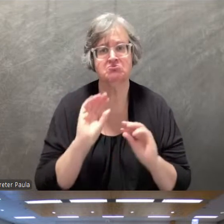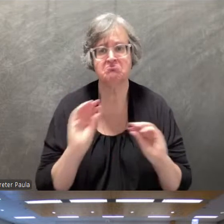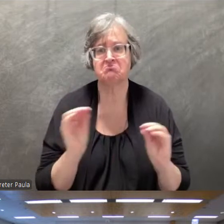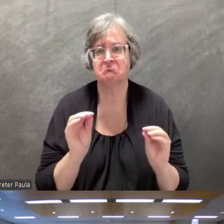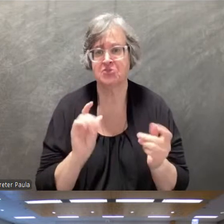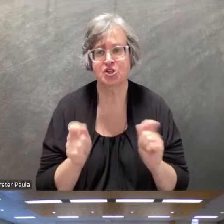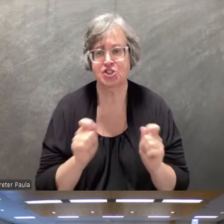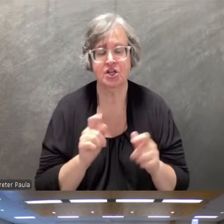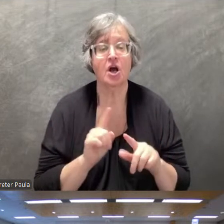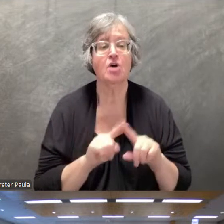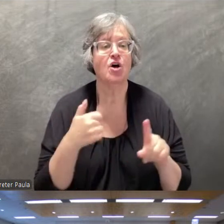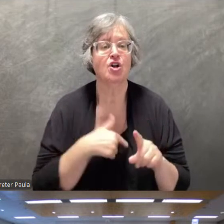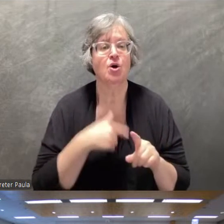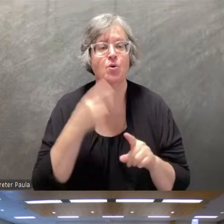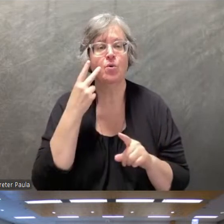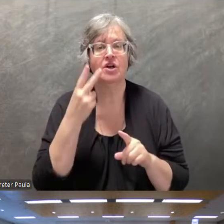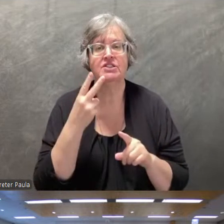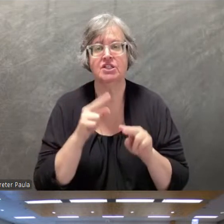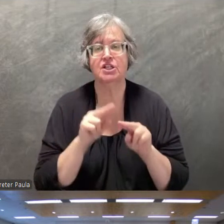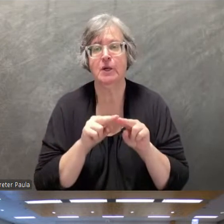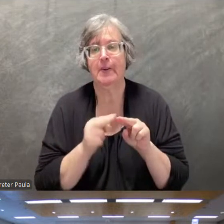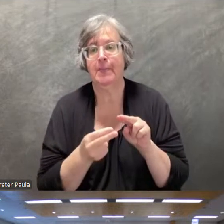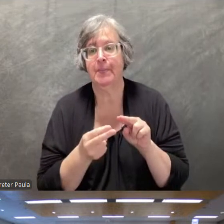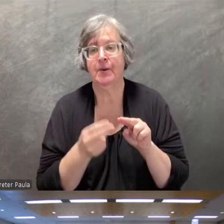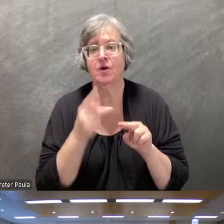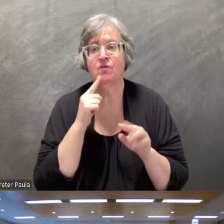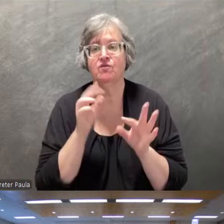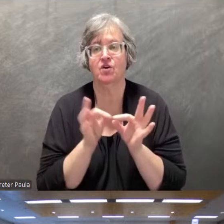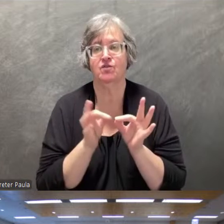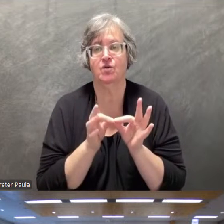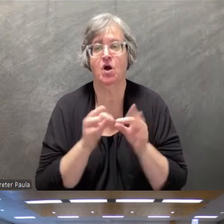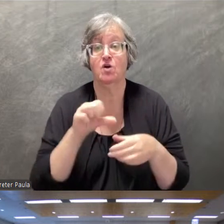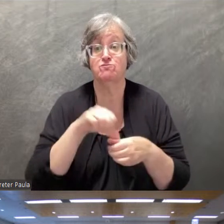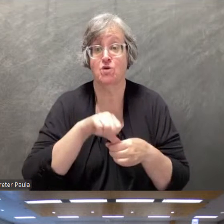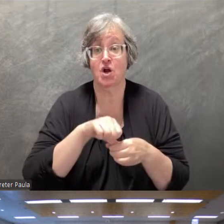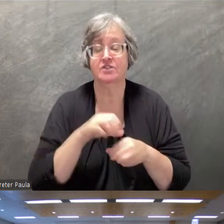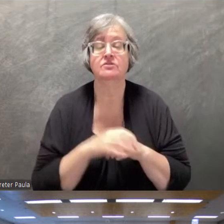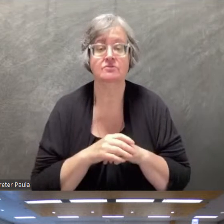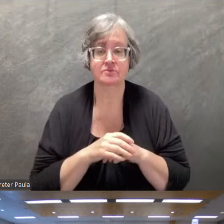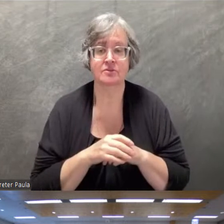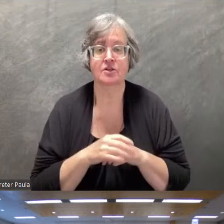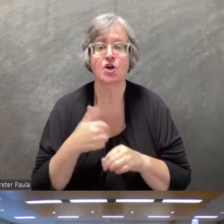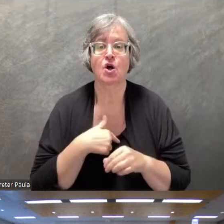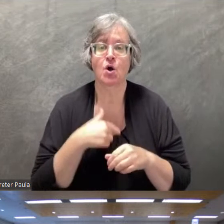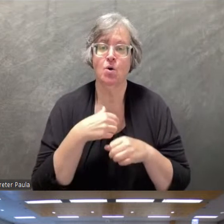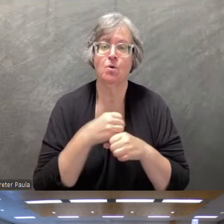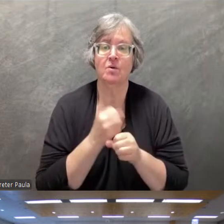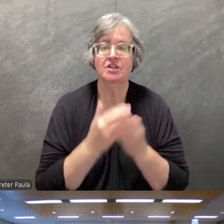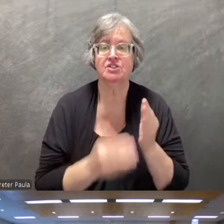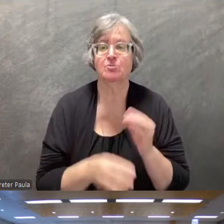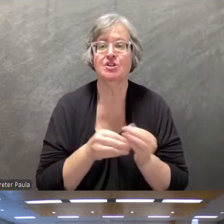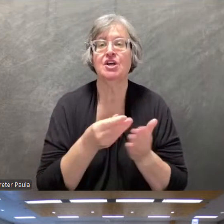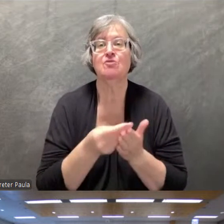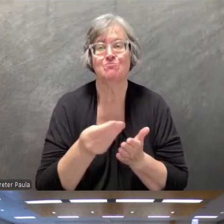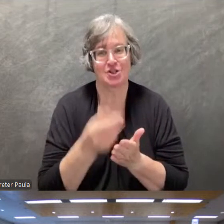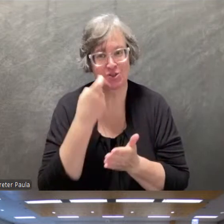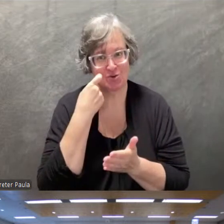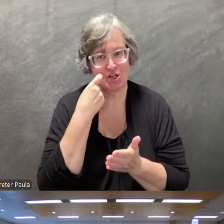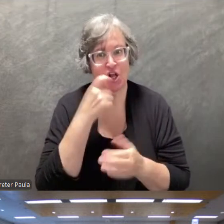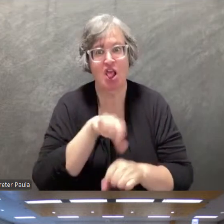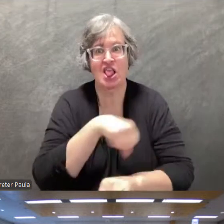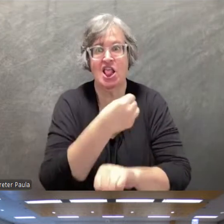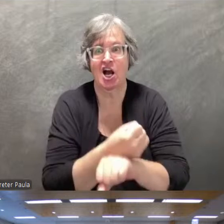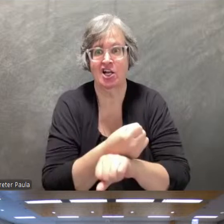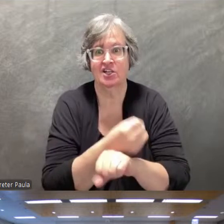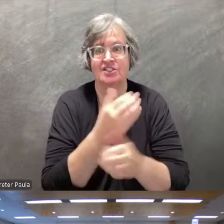but I will note that we did see a dip recently in the price of fuel. And so we've made some additional purchases recently to lock in